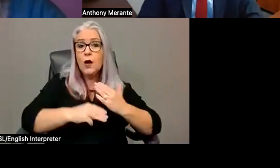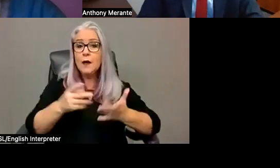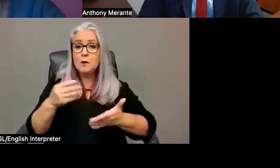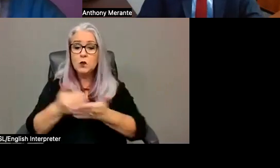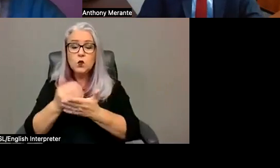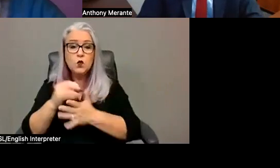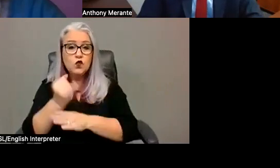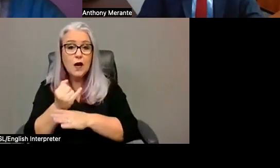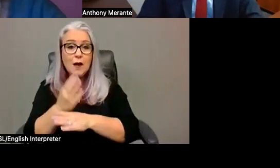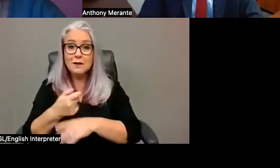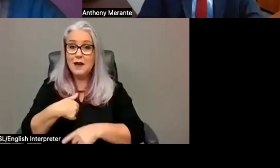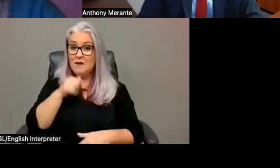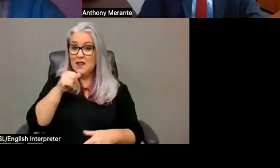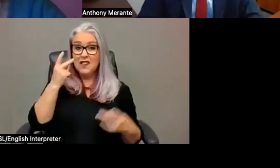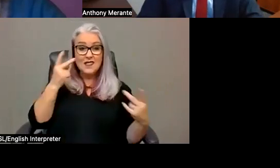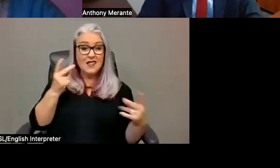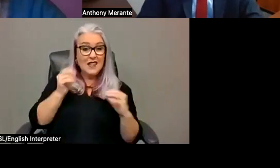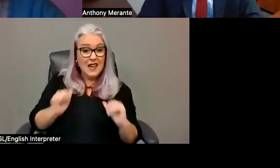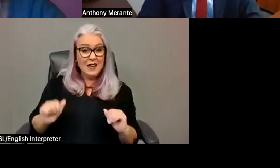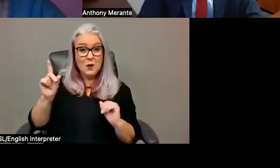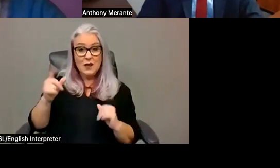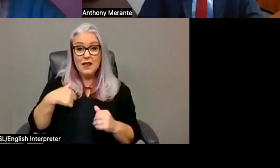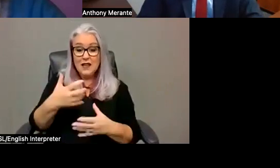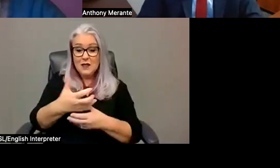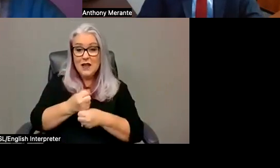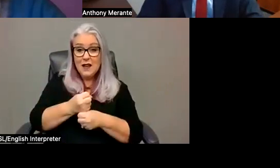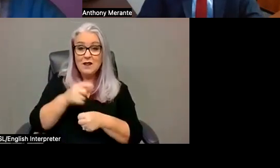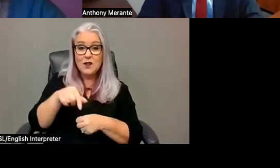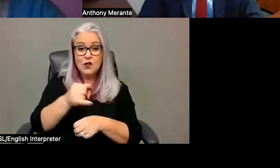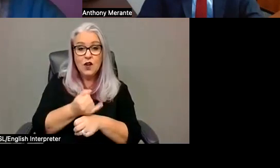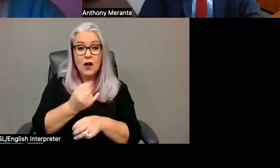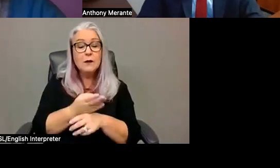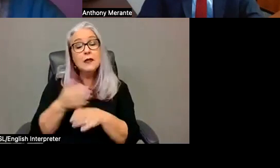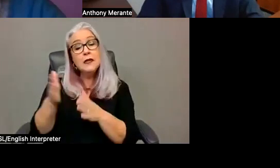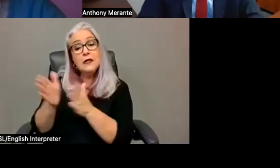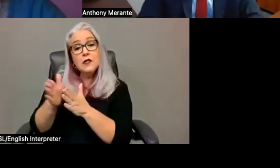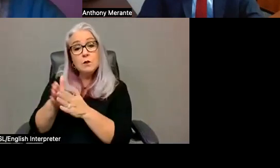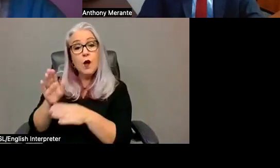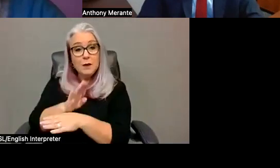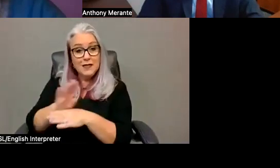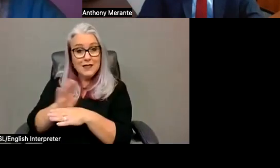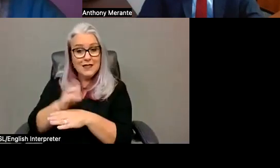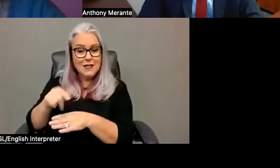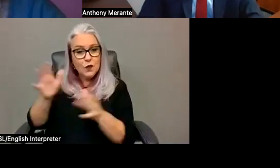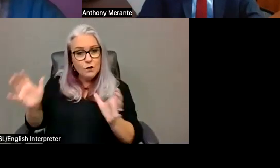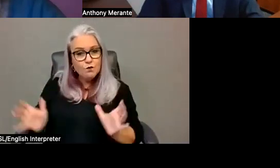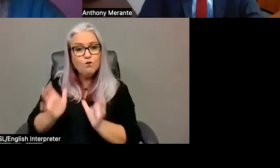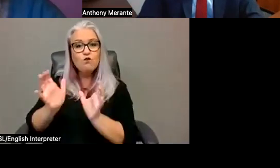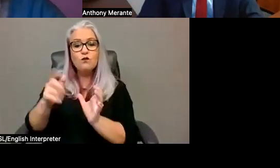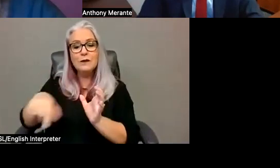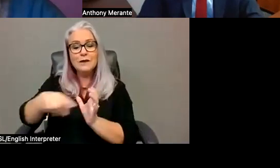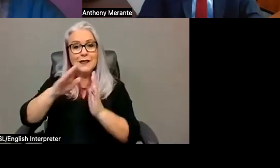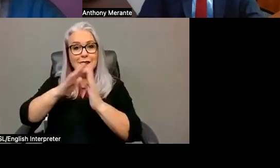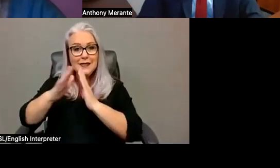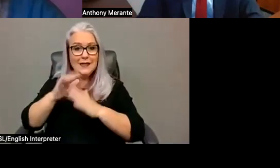jobs. I have not seen anybody that has received any of these jobs. It's only right now, small business is what's driving this city and the rest of this